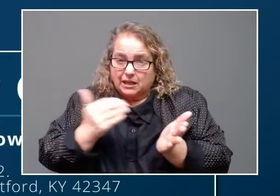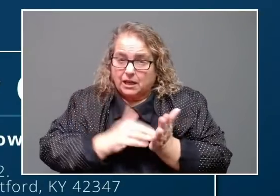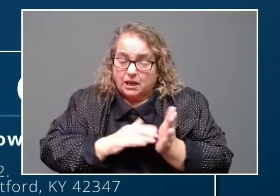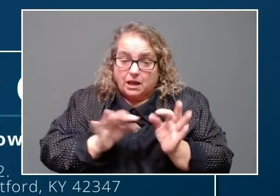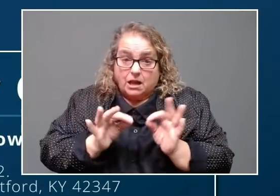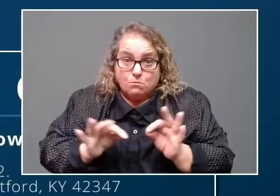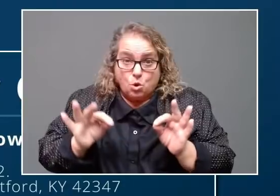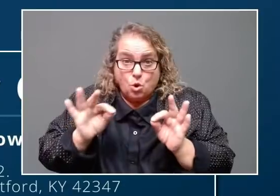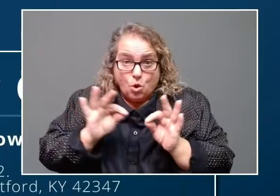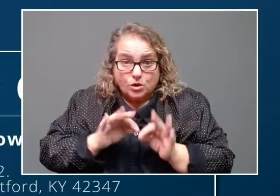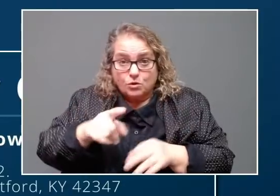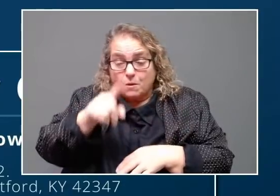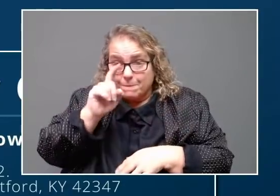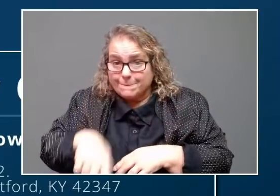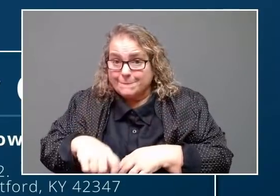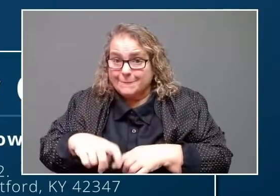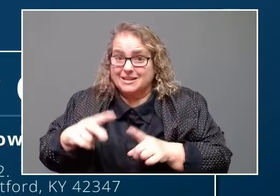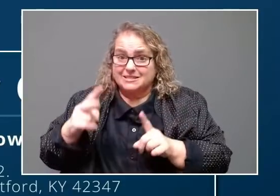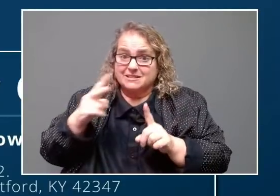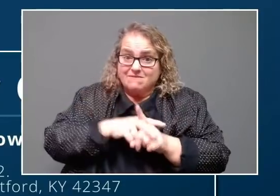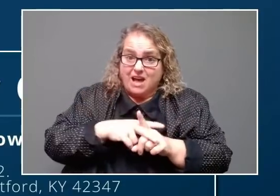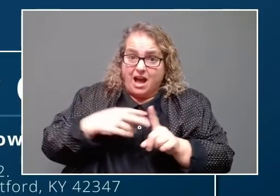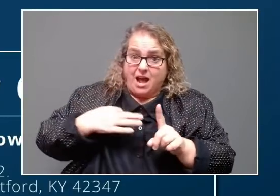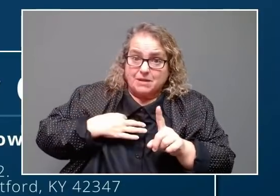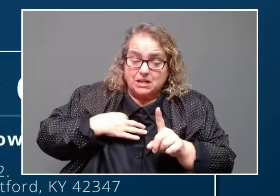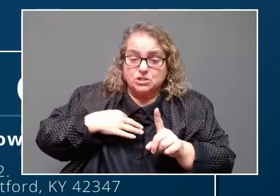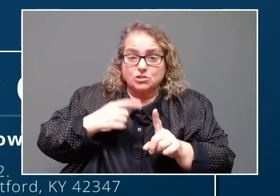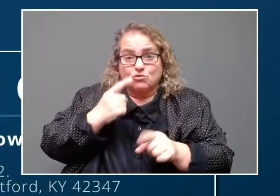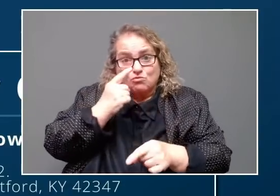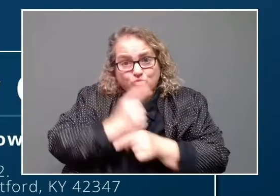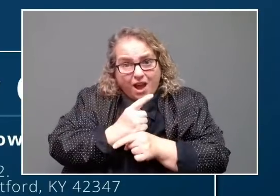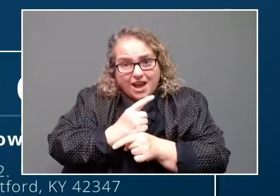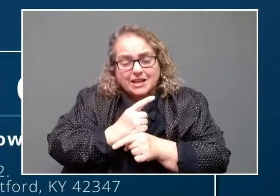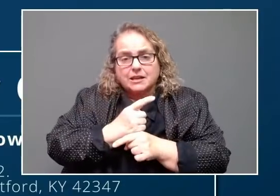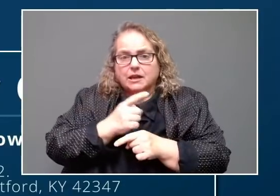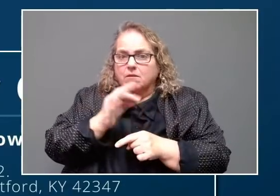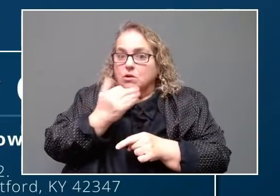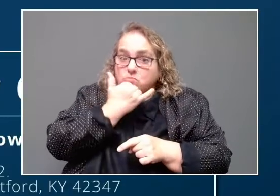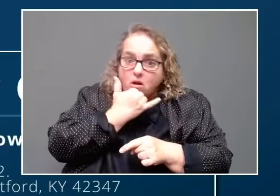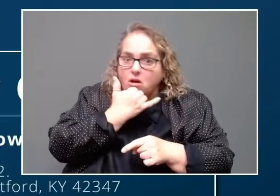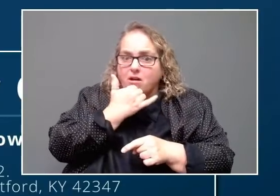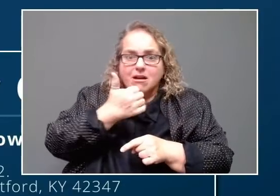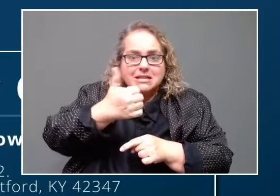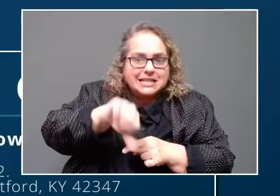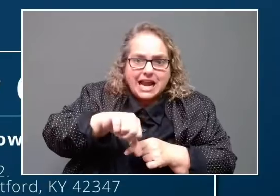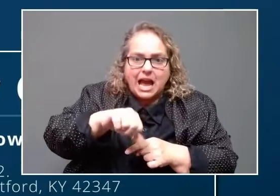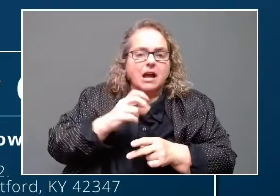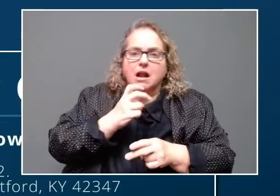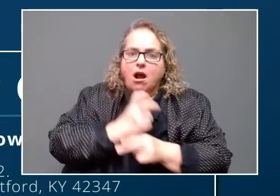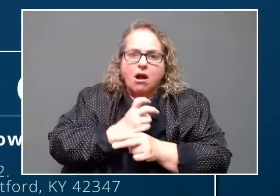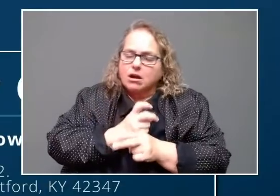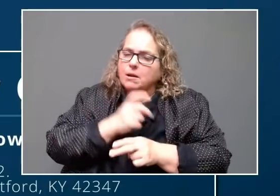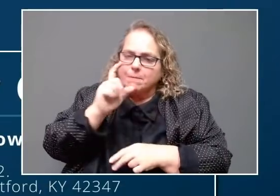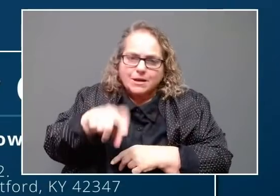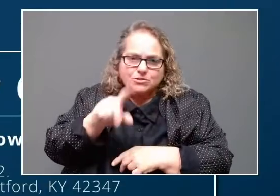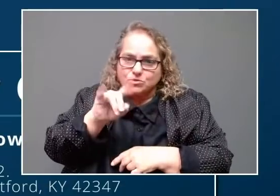right. And these one-on-one opportunities at the intake centers are a way to do that.